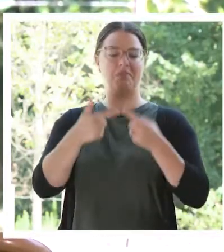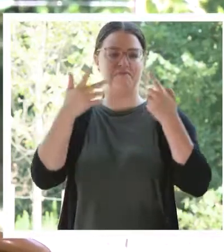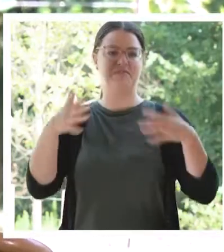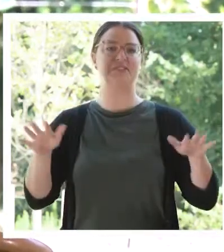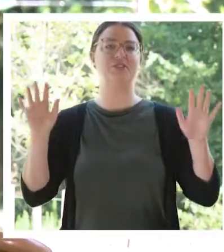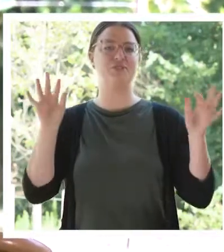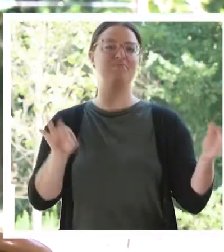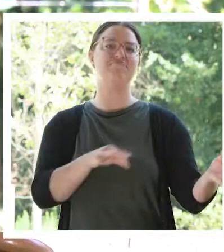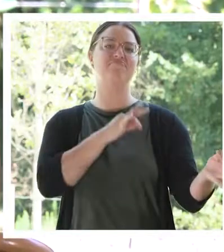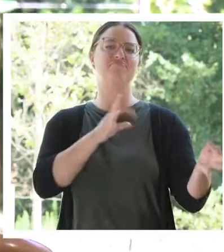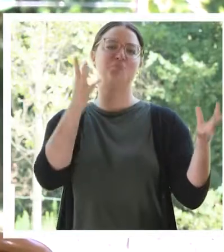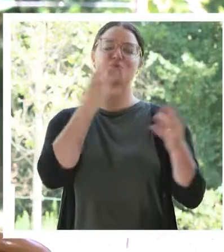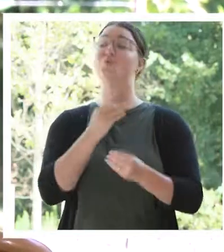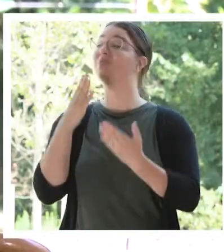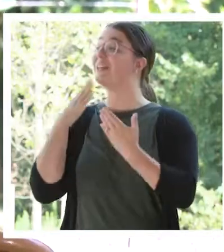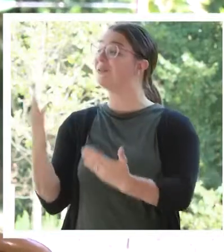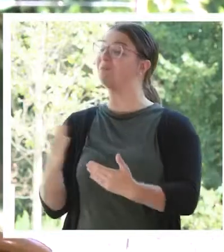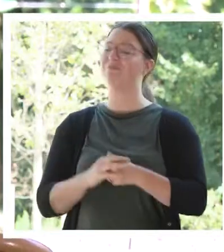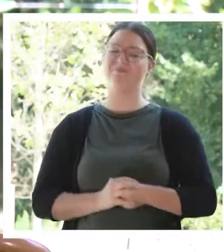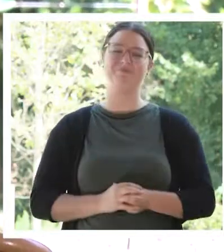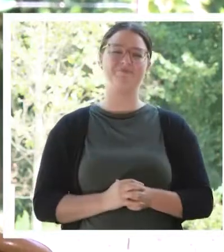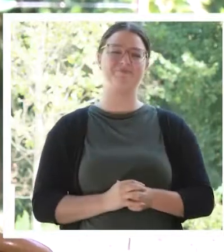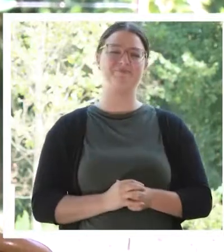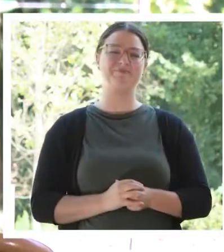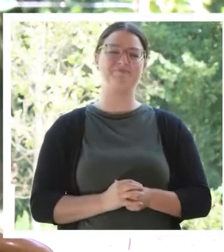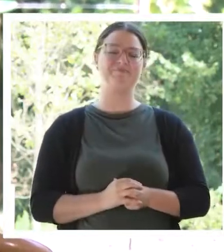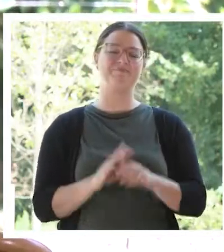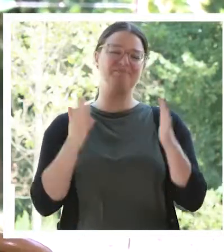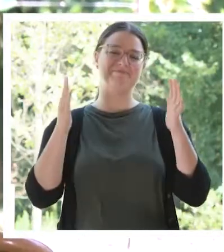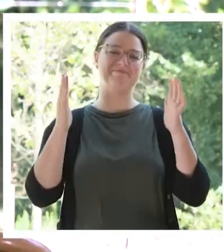So thank you for being here.